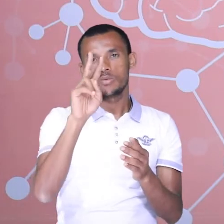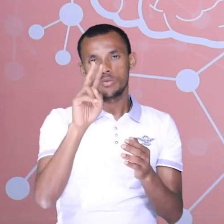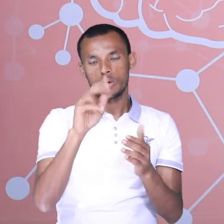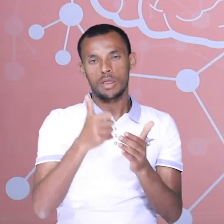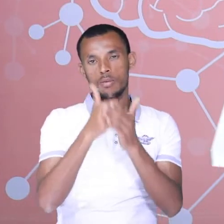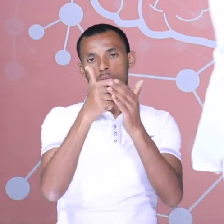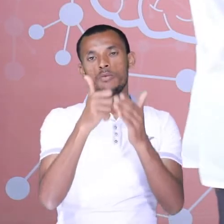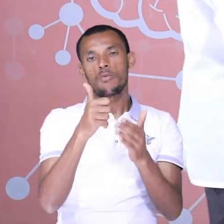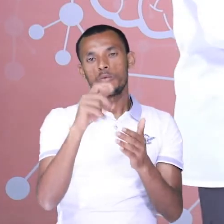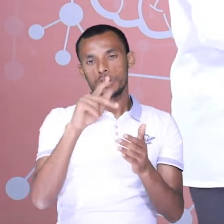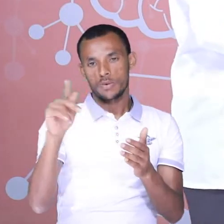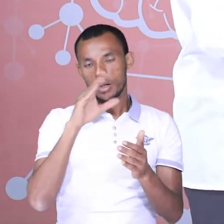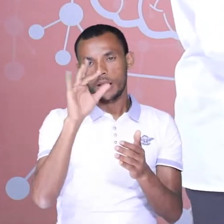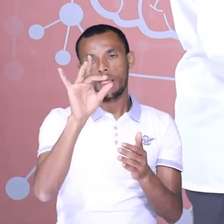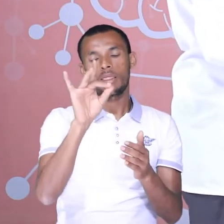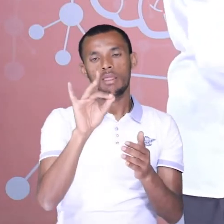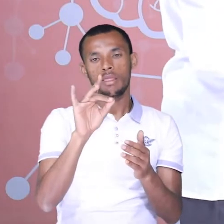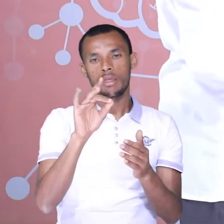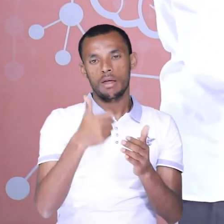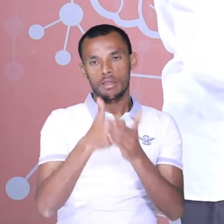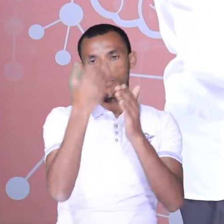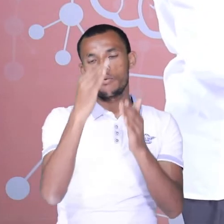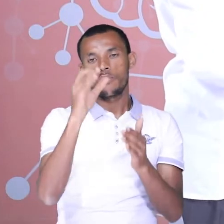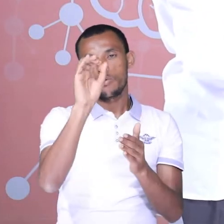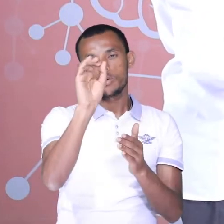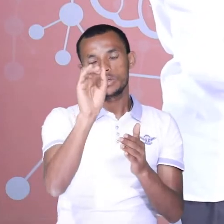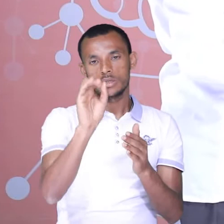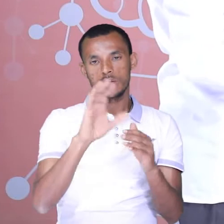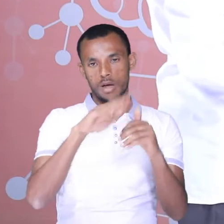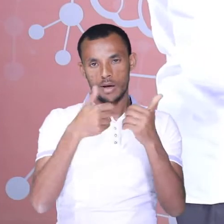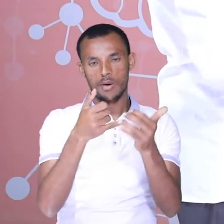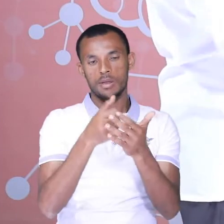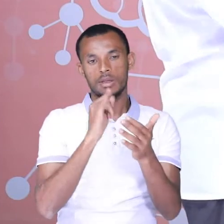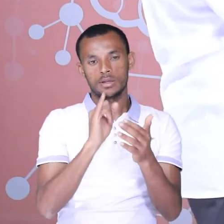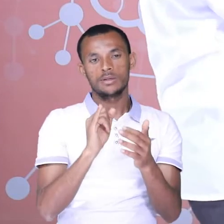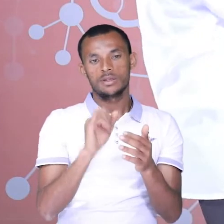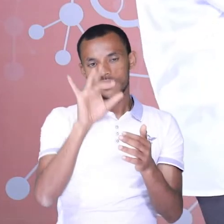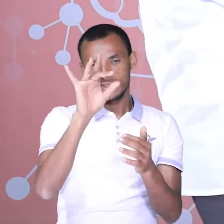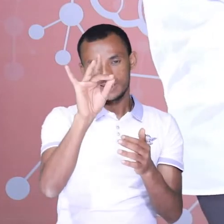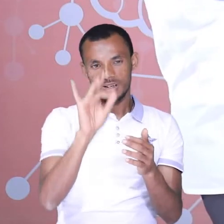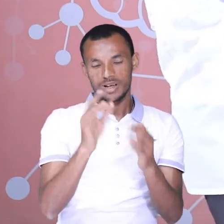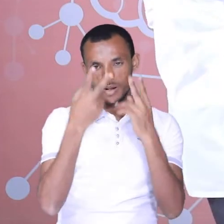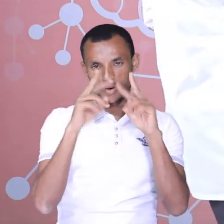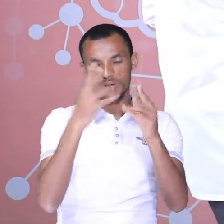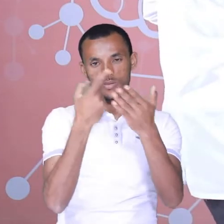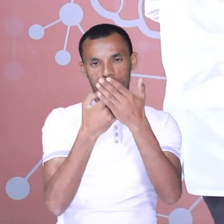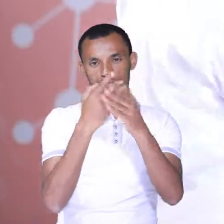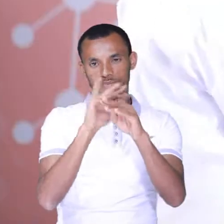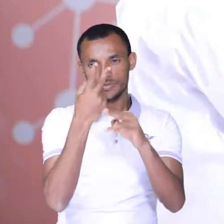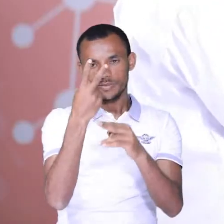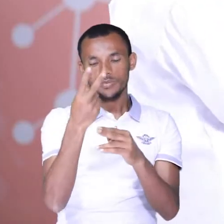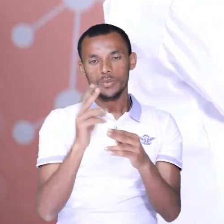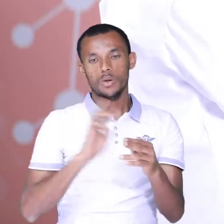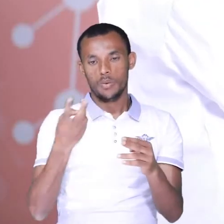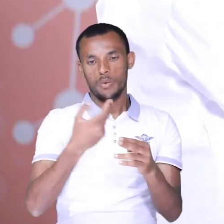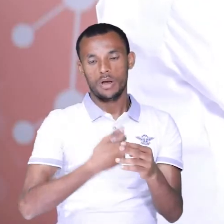and 8 atoms of oxygen. Let's see how it is 8. Look, here we